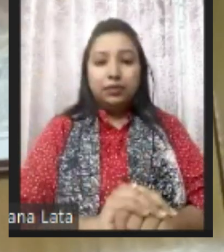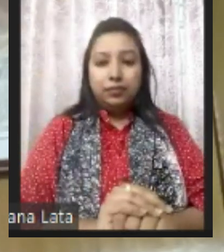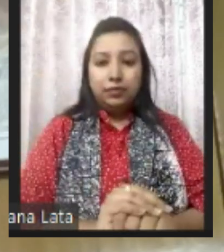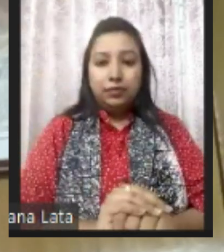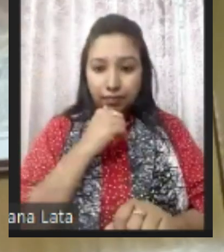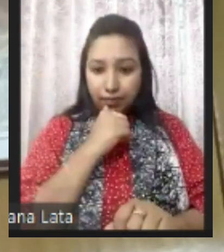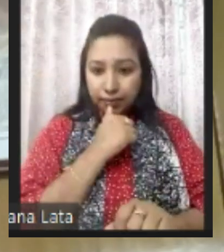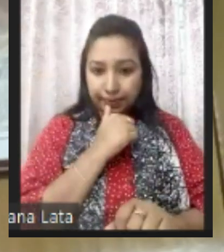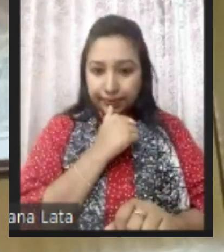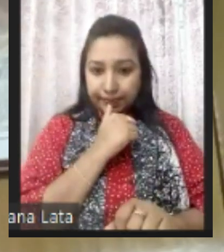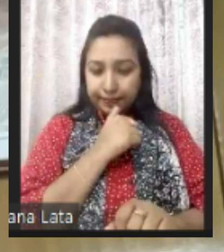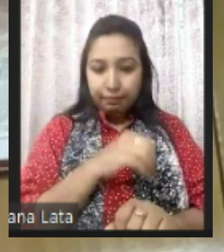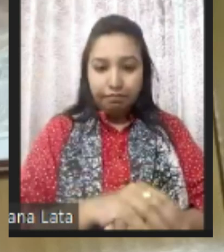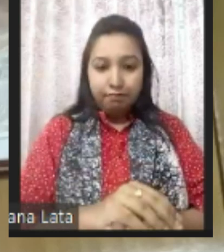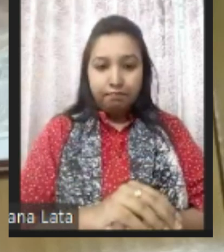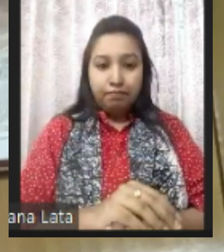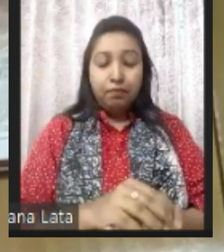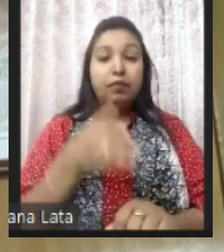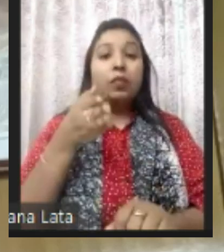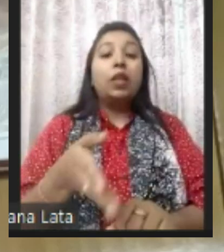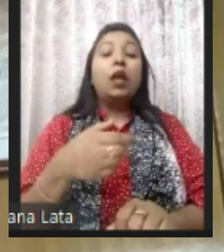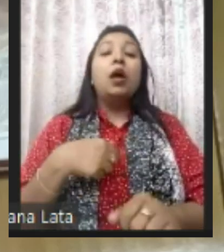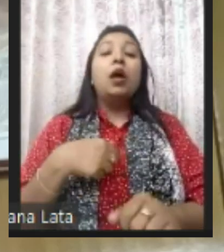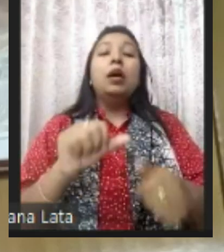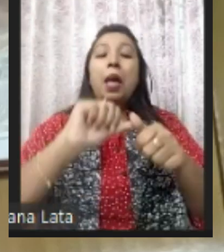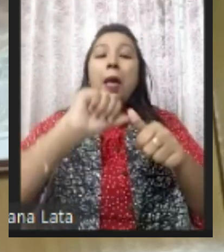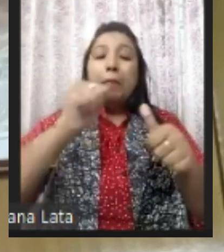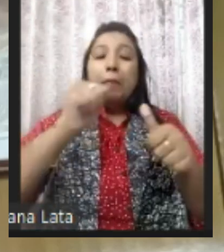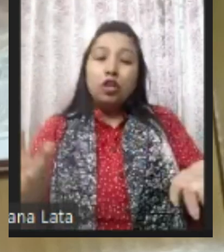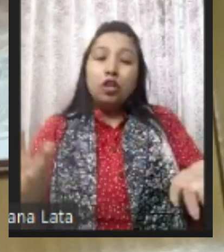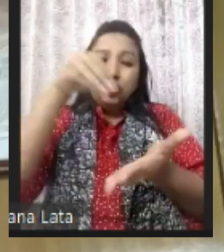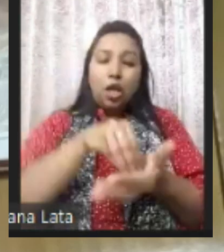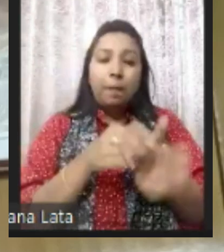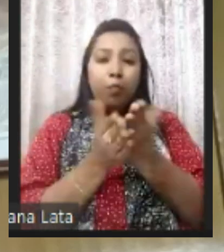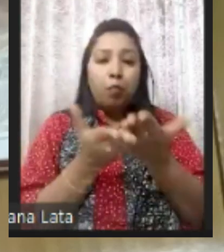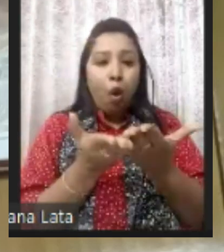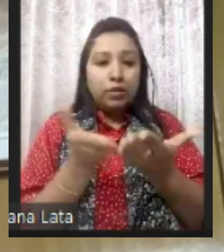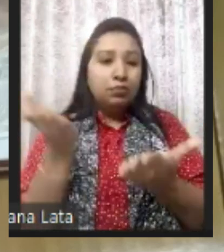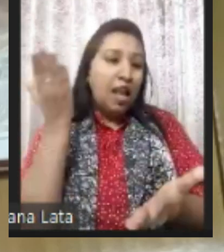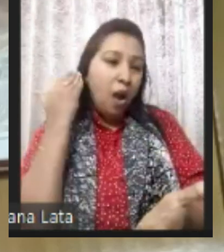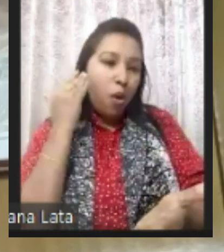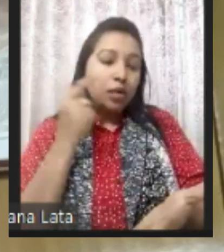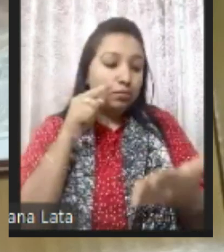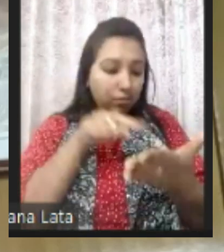Including multimedia talking books and accessible dictionary,